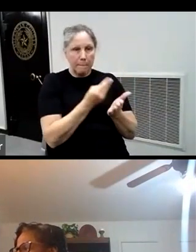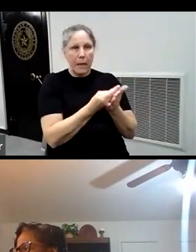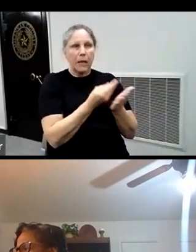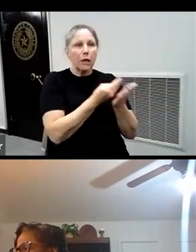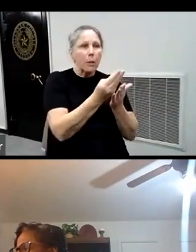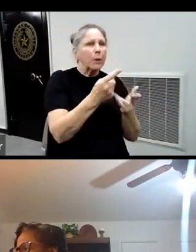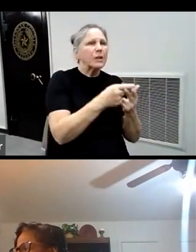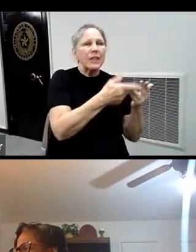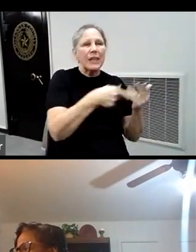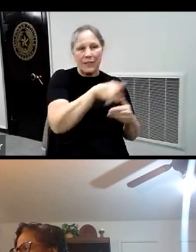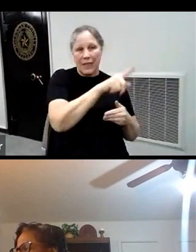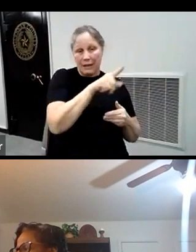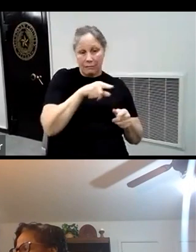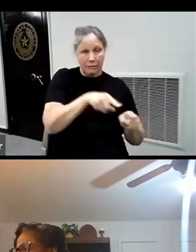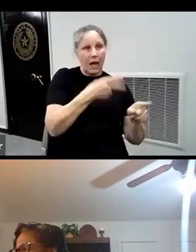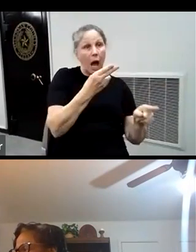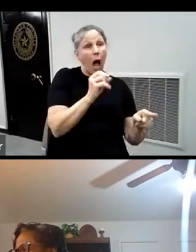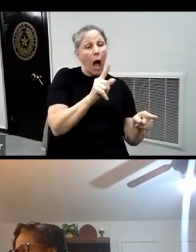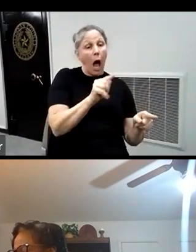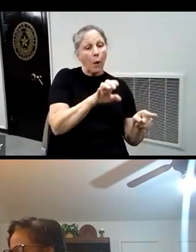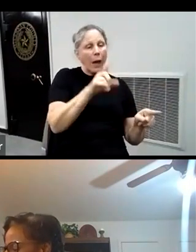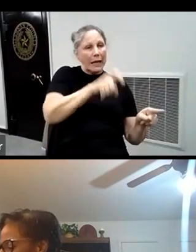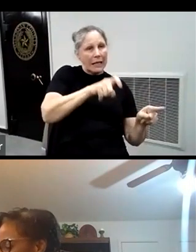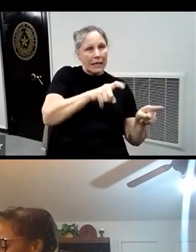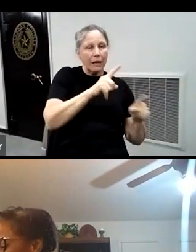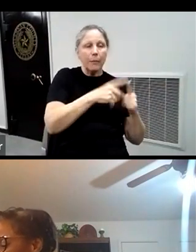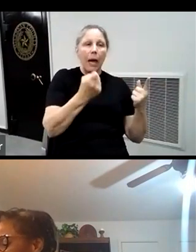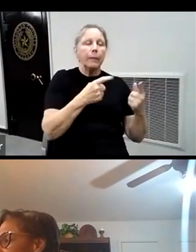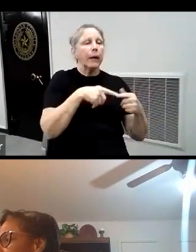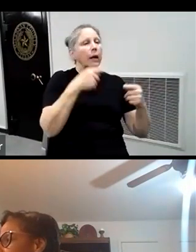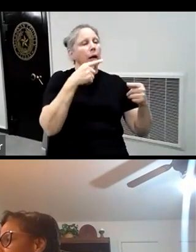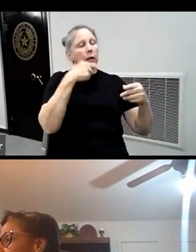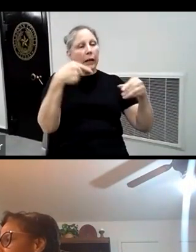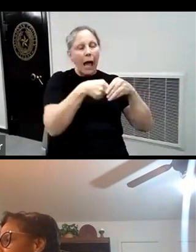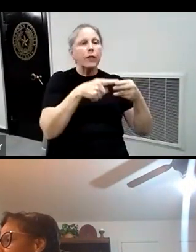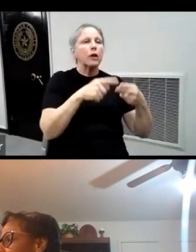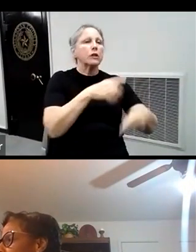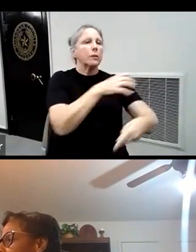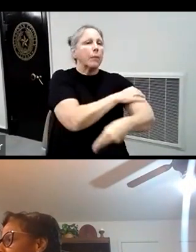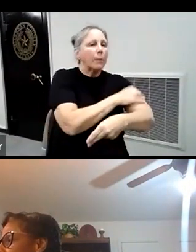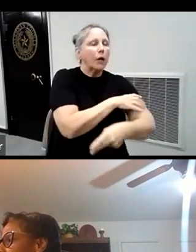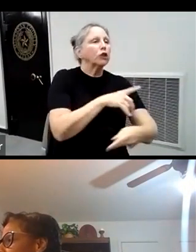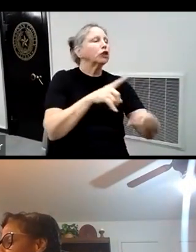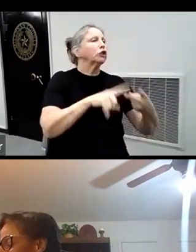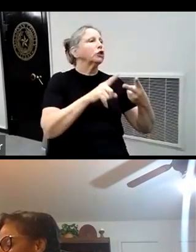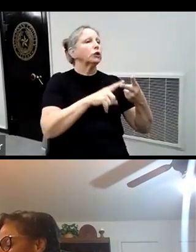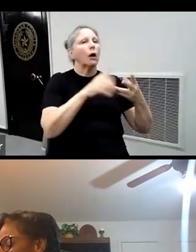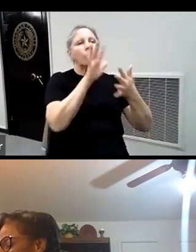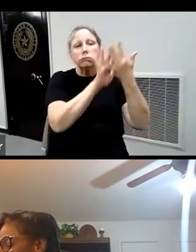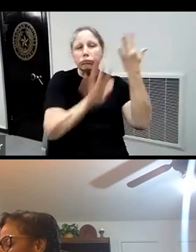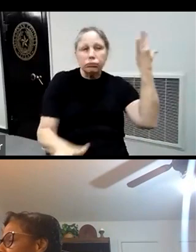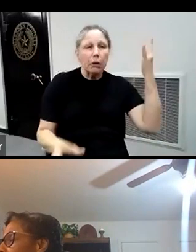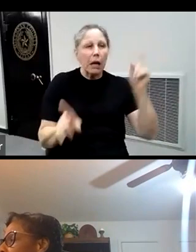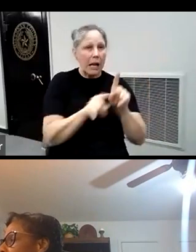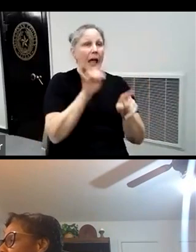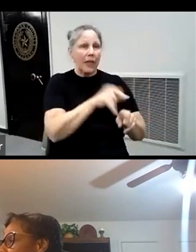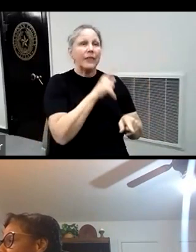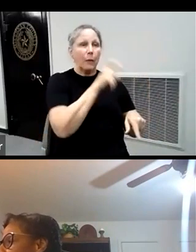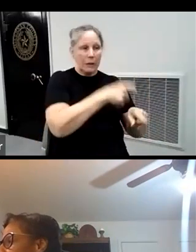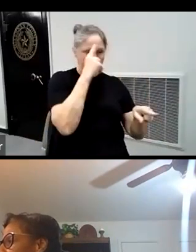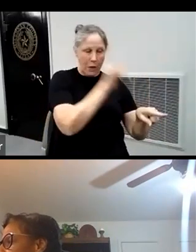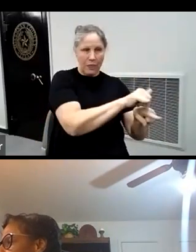any items they may need, from catheters, Foleys, blood pressure cuff machines, and so on, things that would be